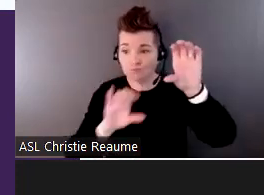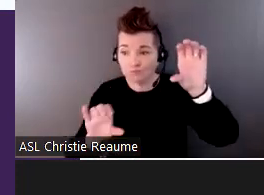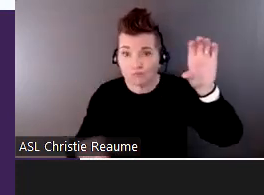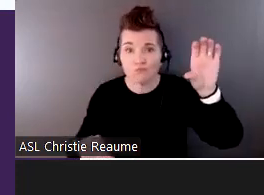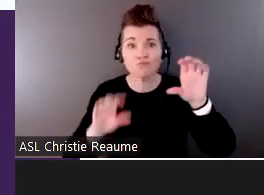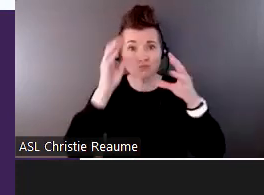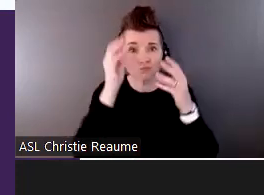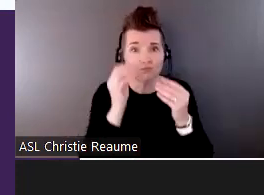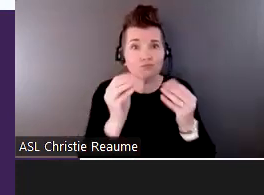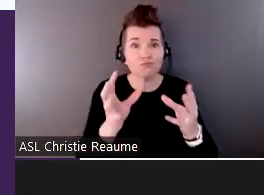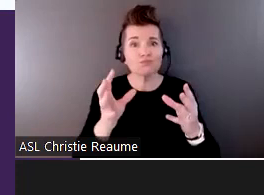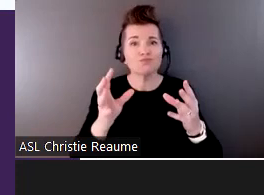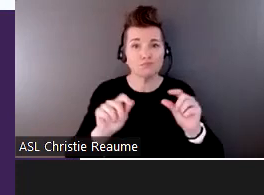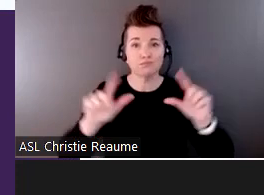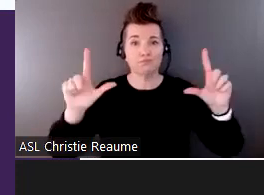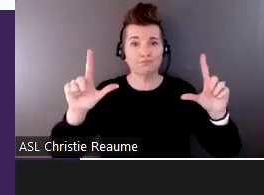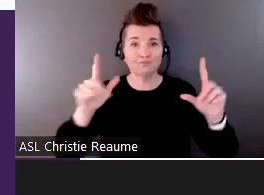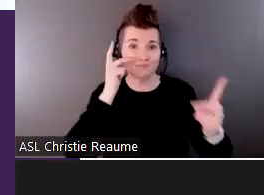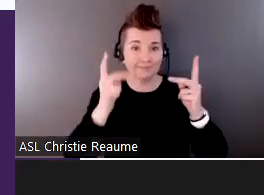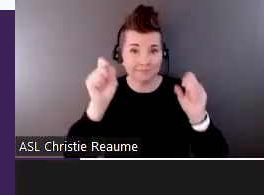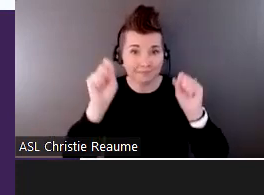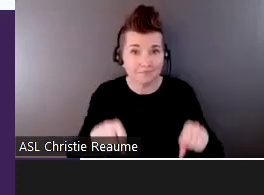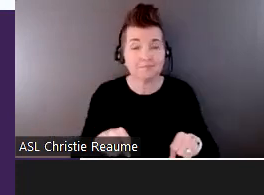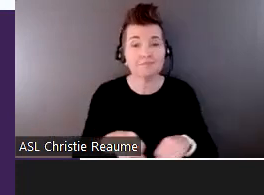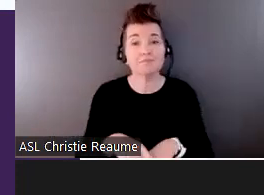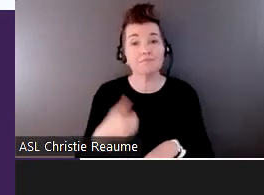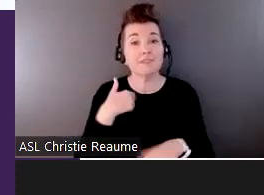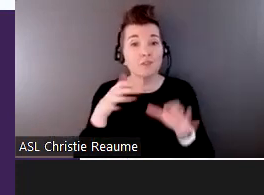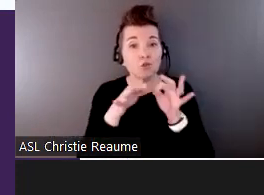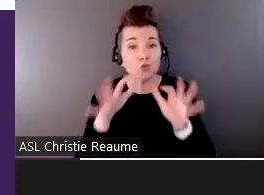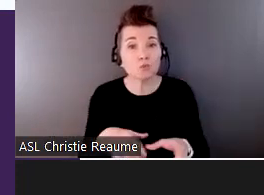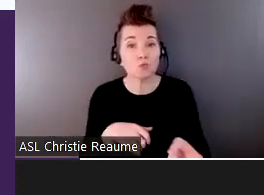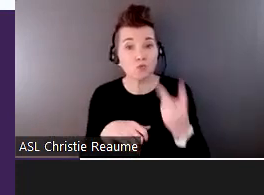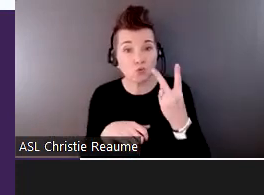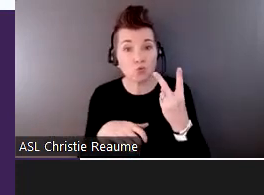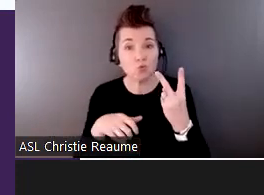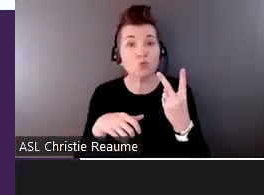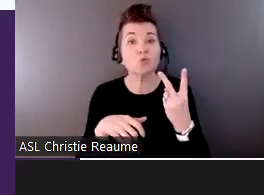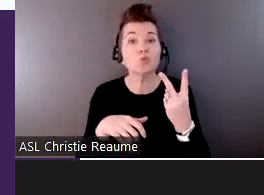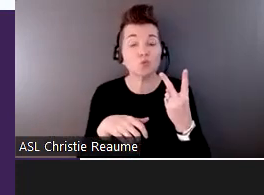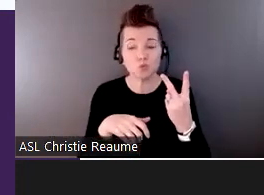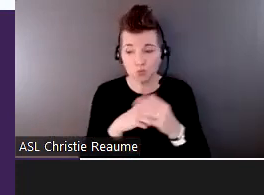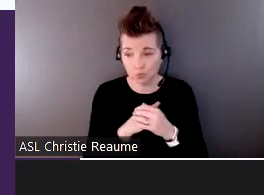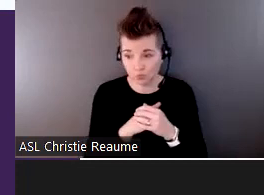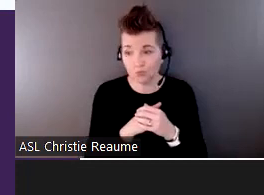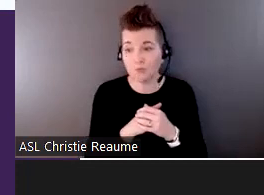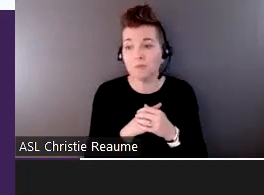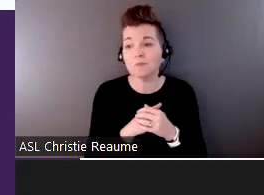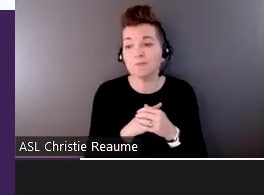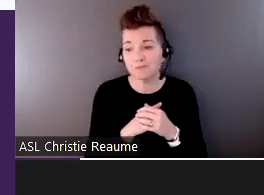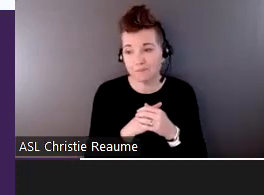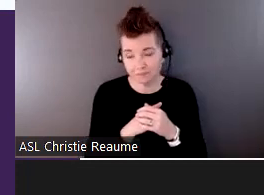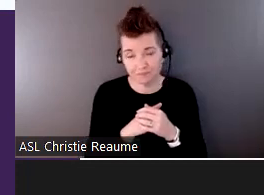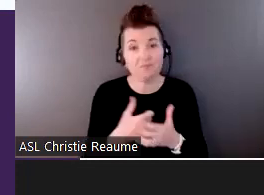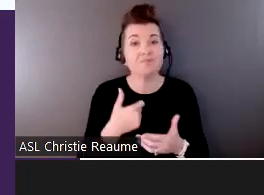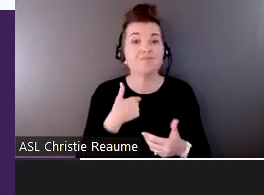we have our ASL interpreters with us today I also have enabled the in um the dictation